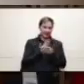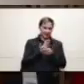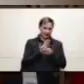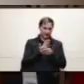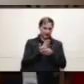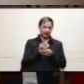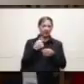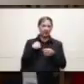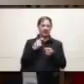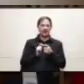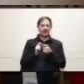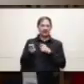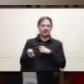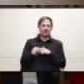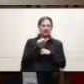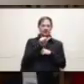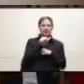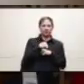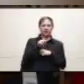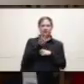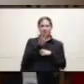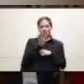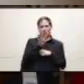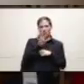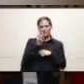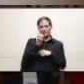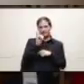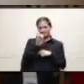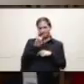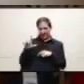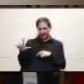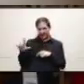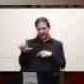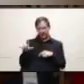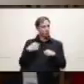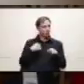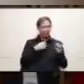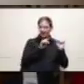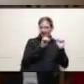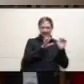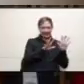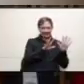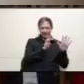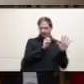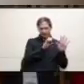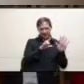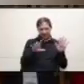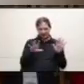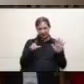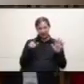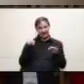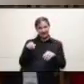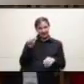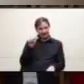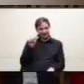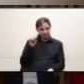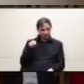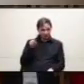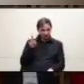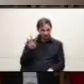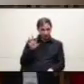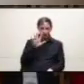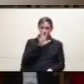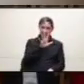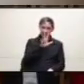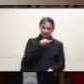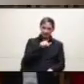an expenditure of 6.4 million and not 10 million. And of that 6.4 million,